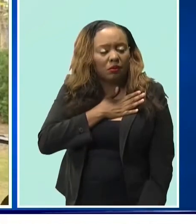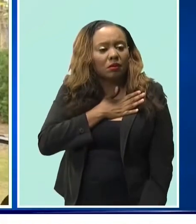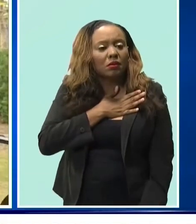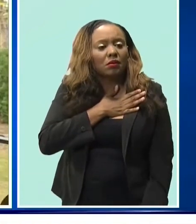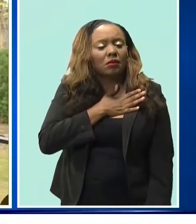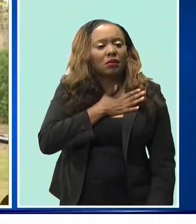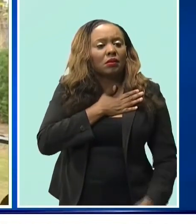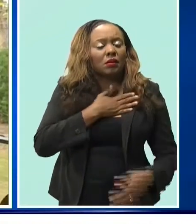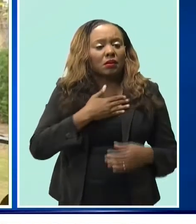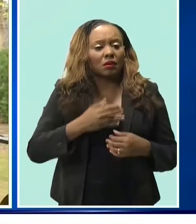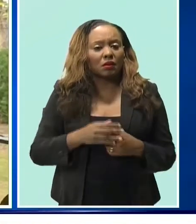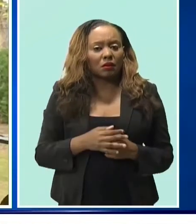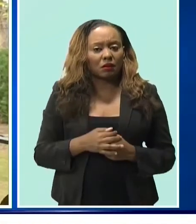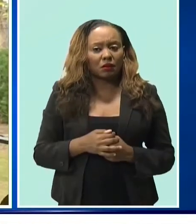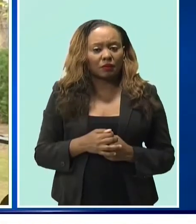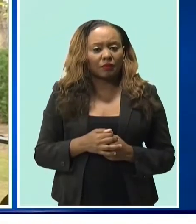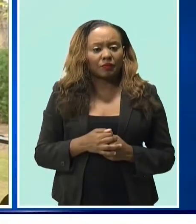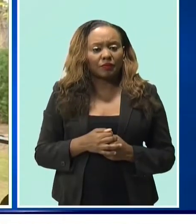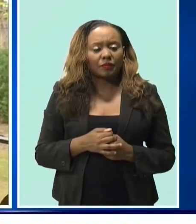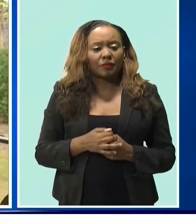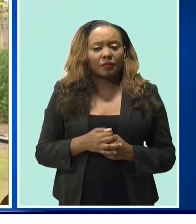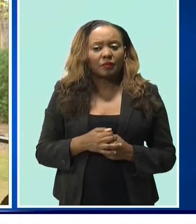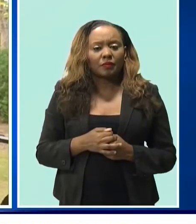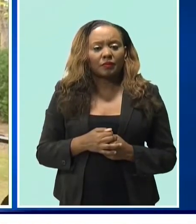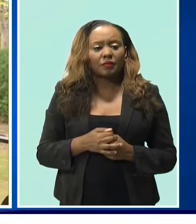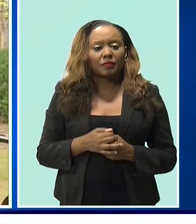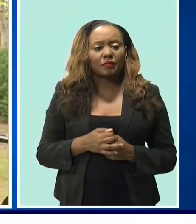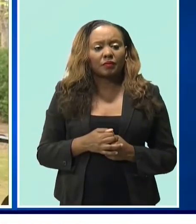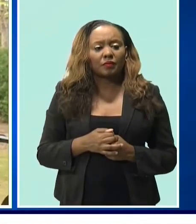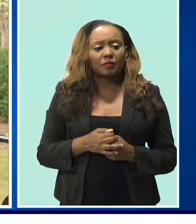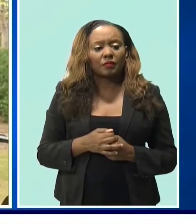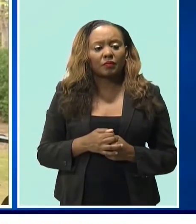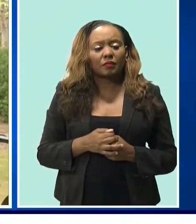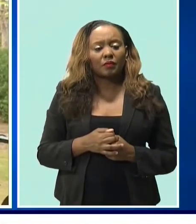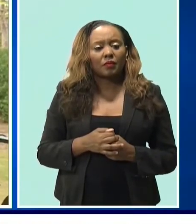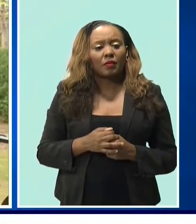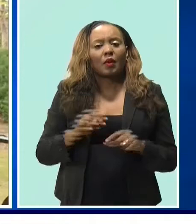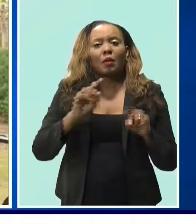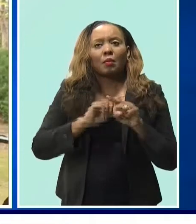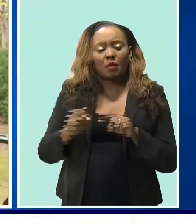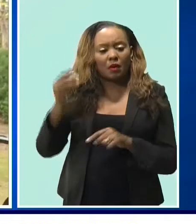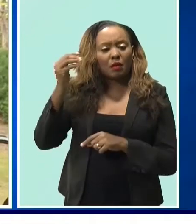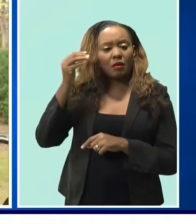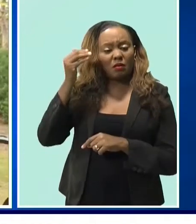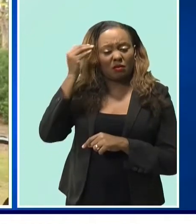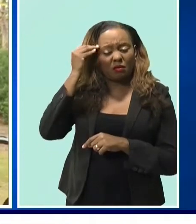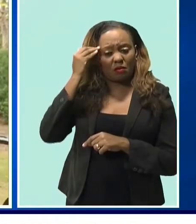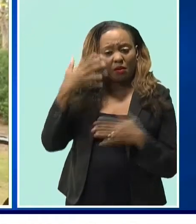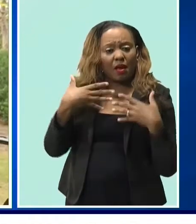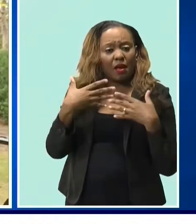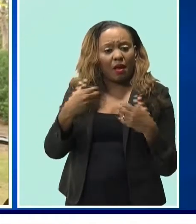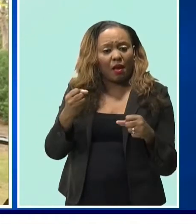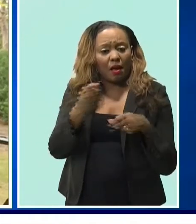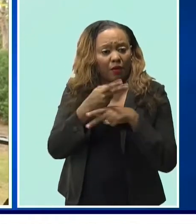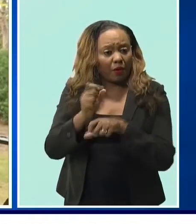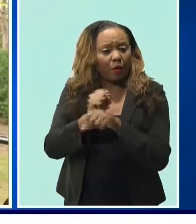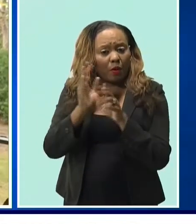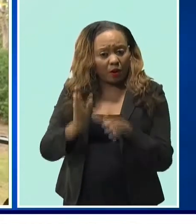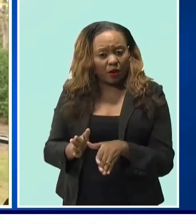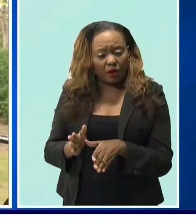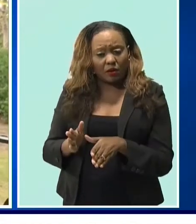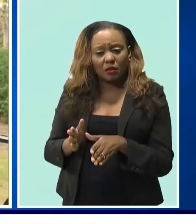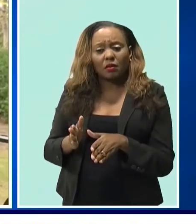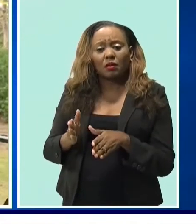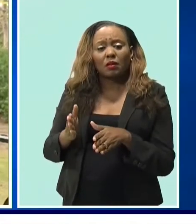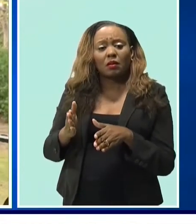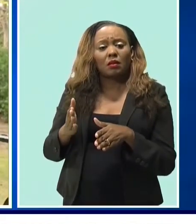to that, we can, however, recognize that you have helped us allow the first 6 Barbadians to be able to move out and